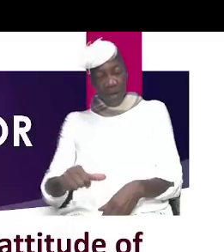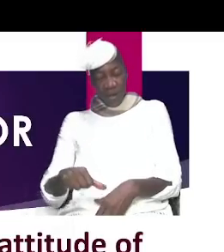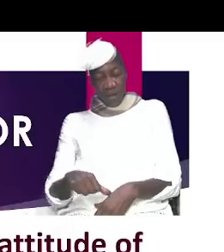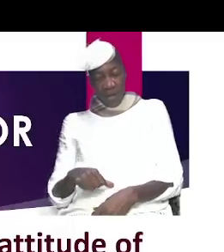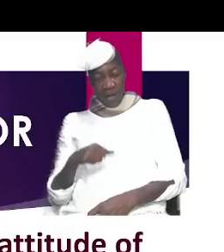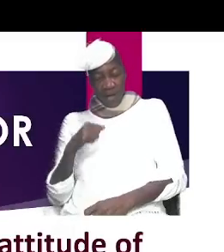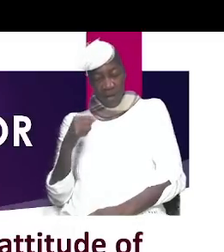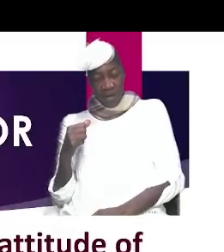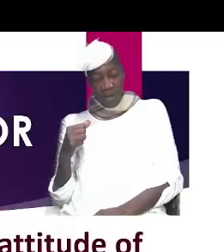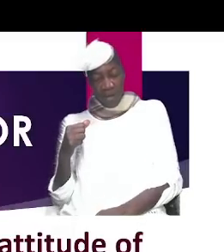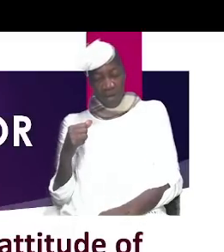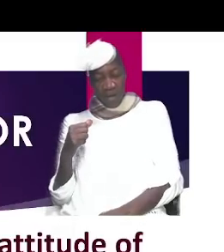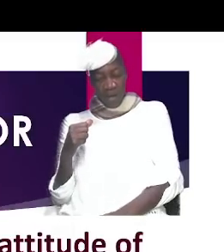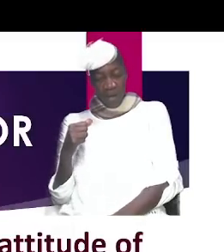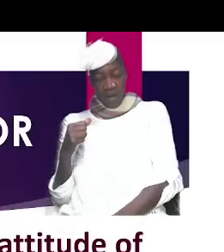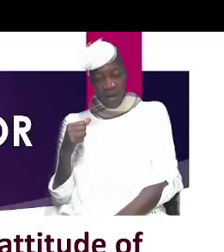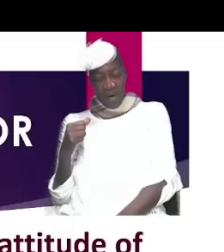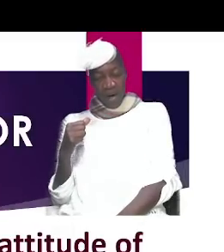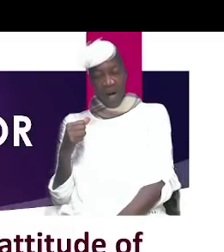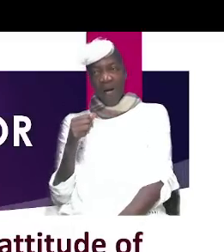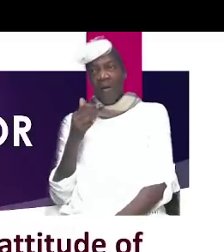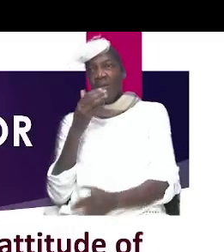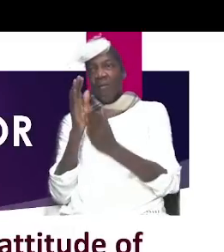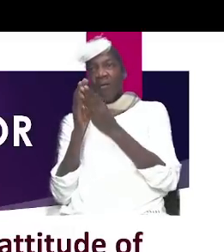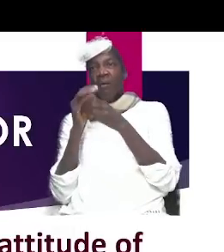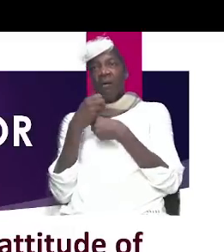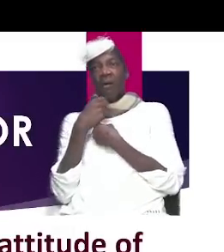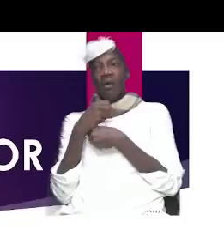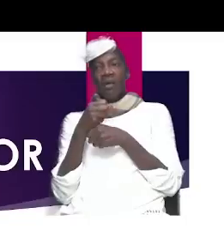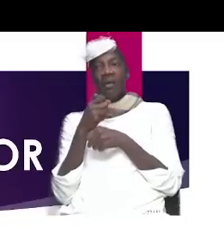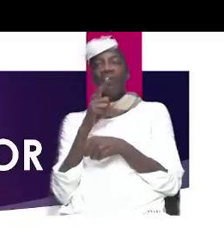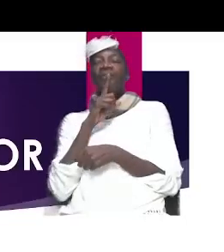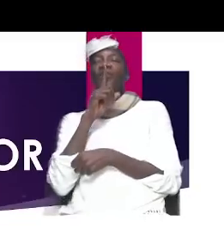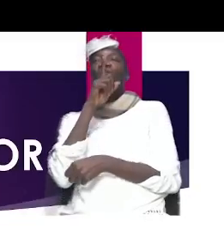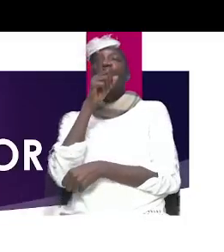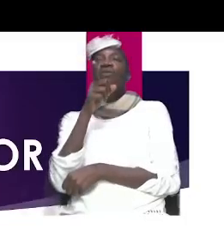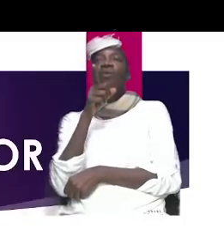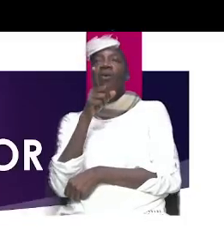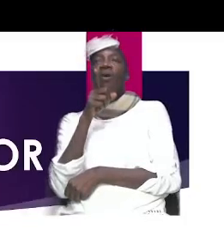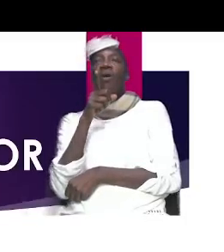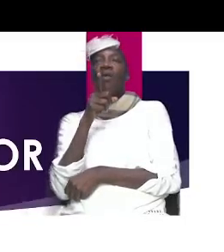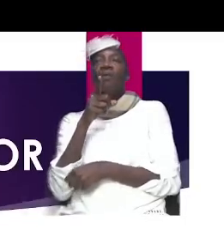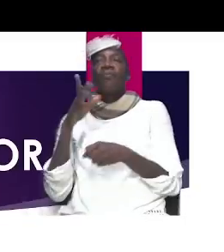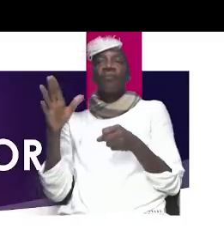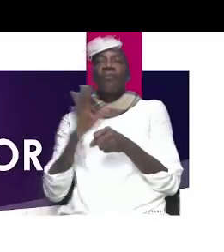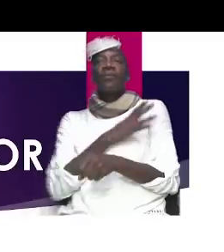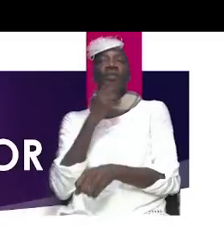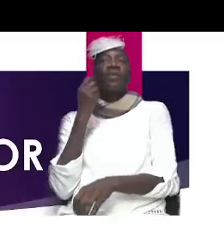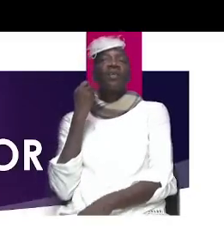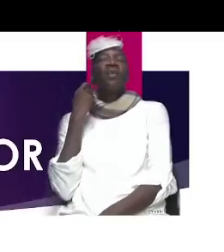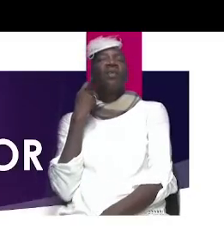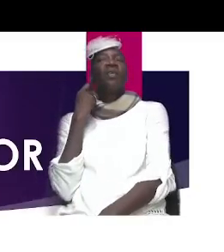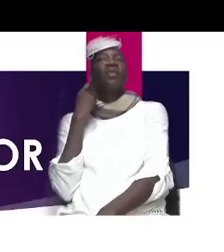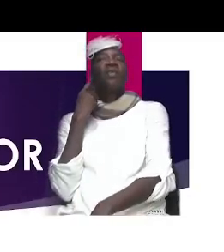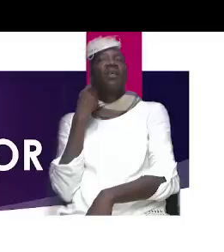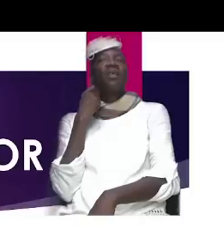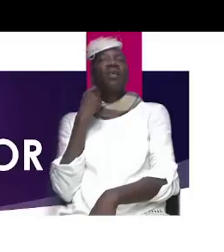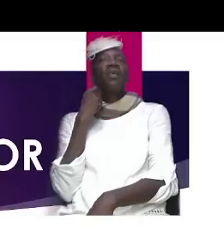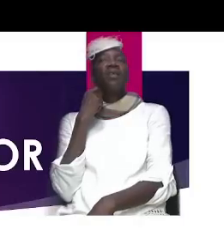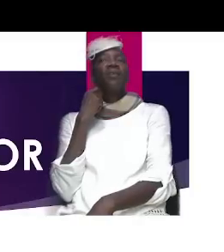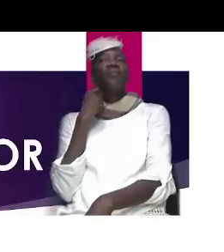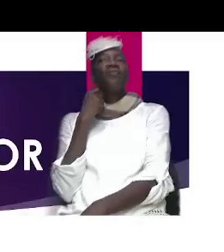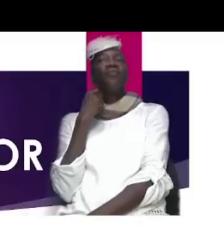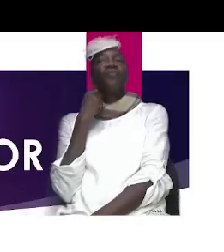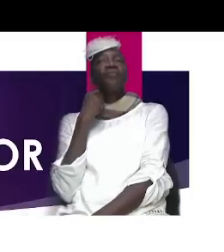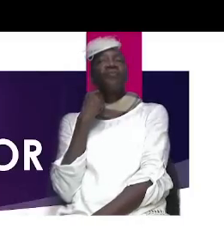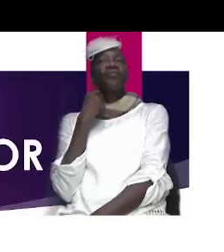attitude issue. And we have to make very sure that we fully understand that. Now, there's a scripture